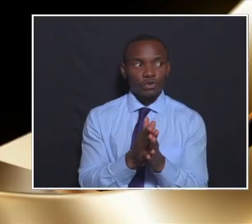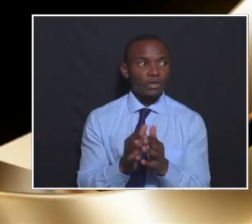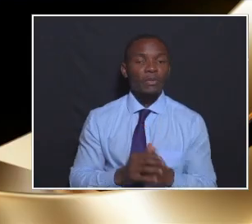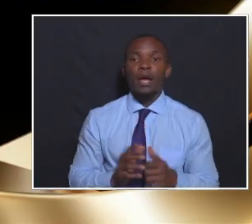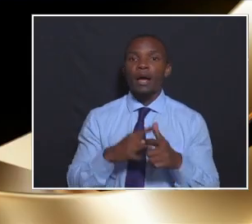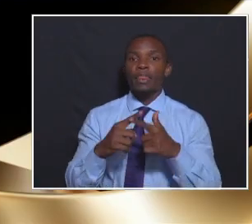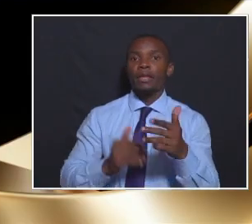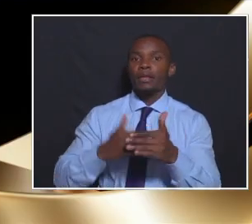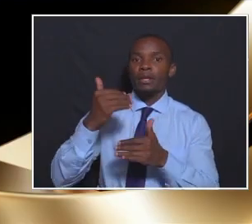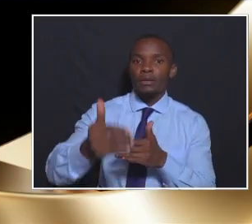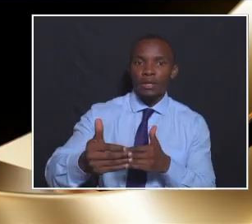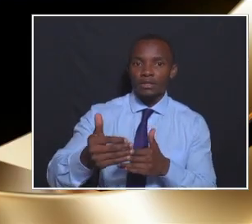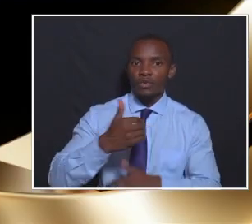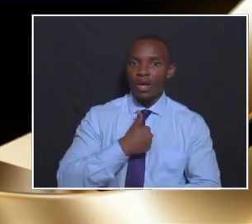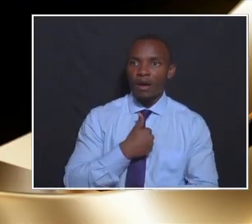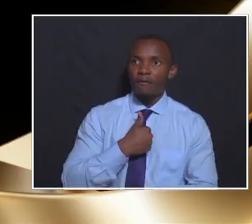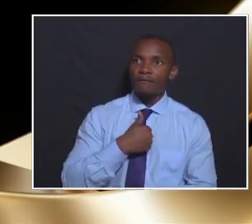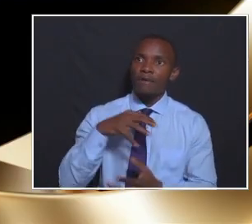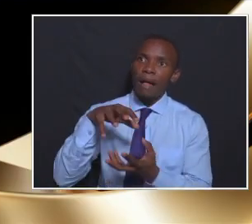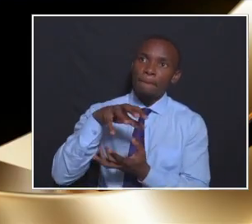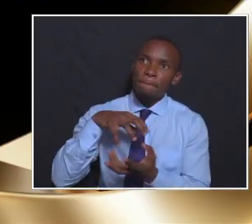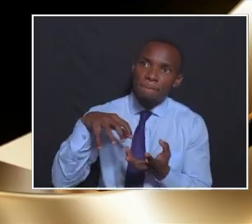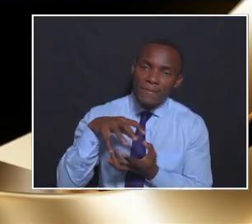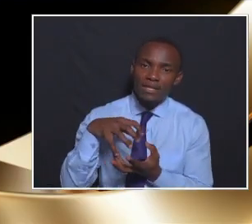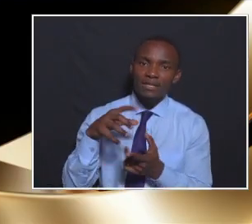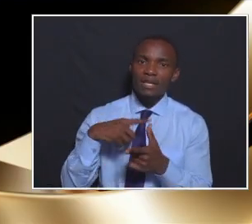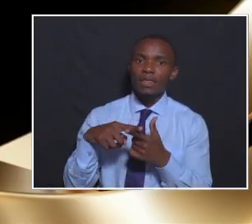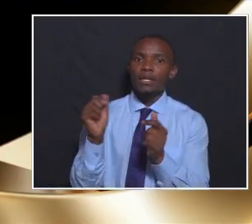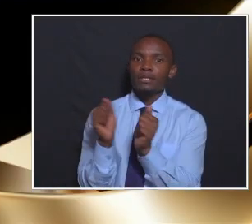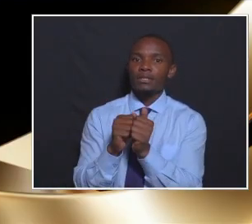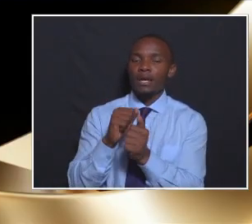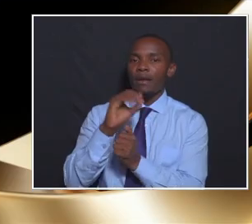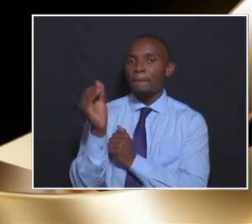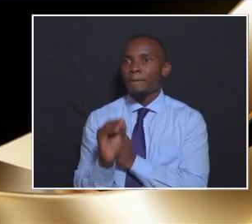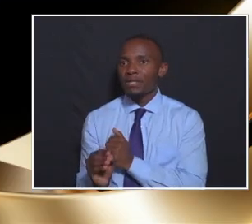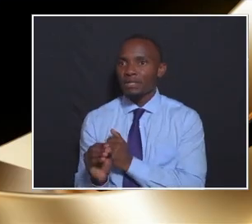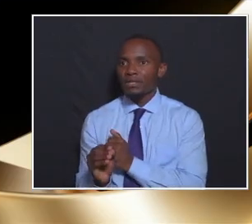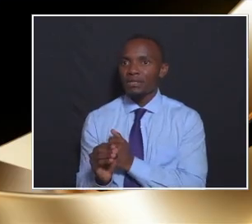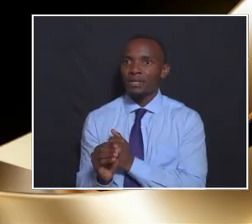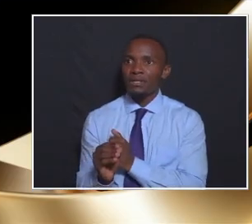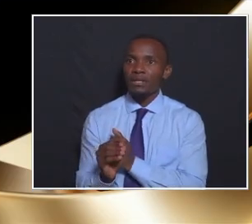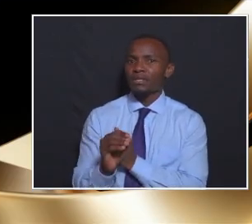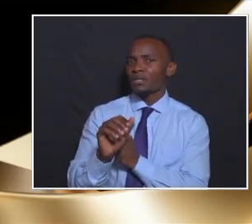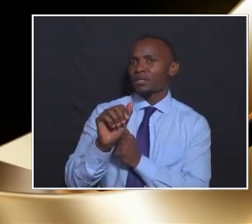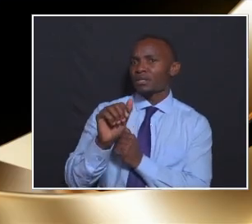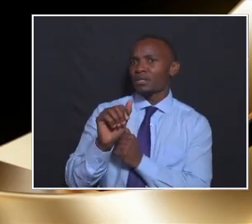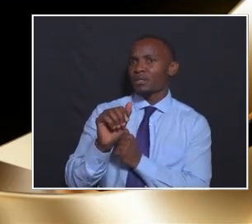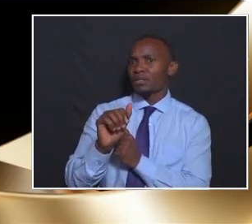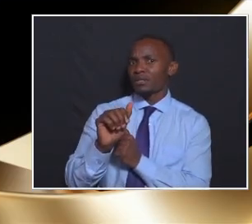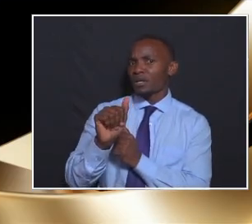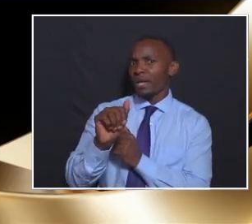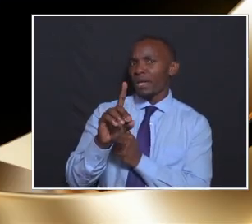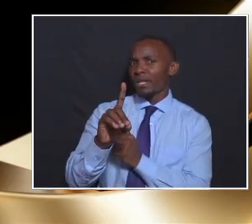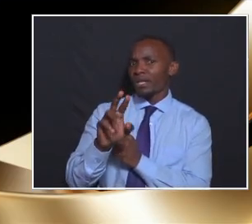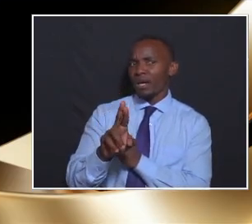next is mix. And then 10% Foley and ADR. How many of you know what